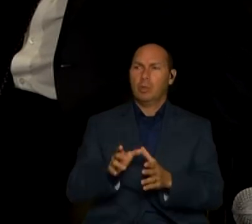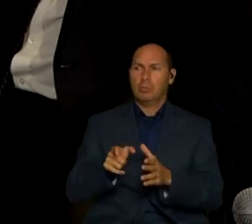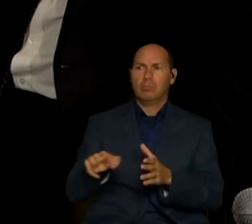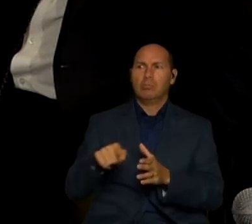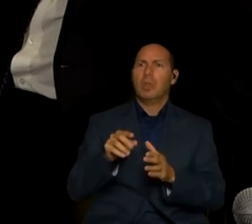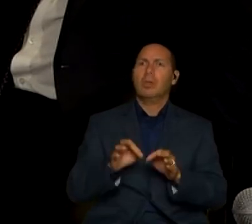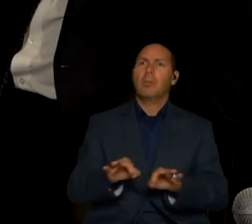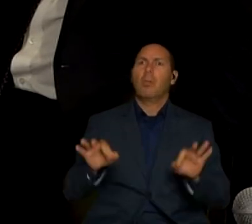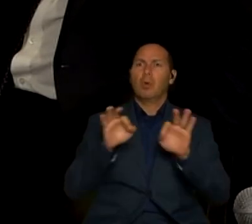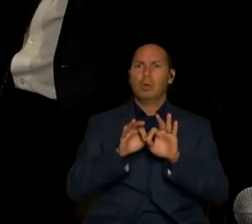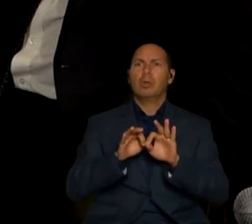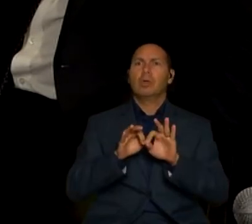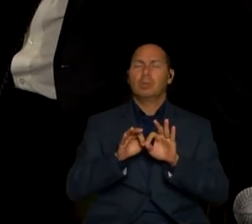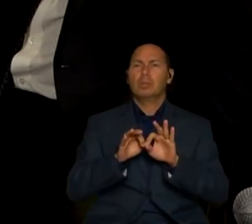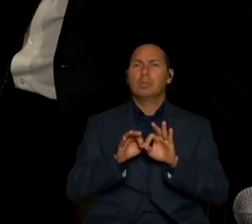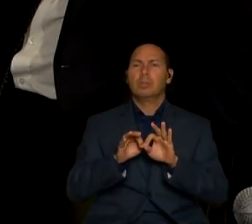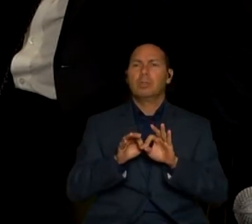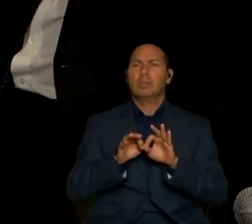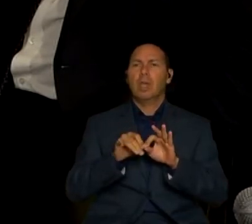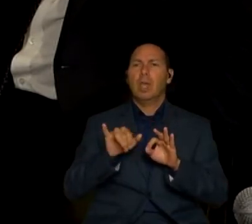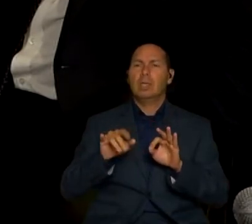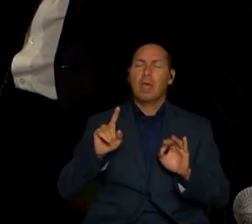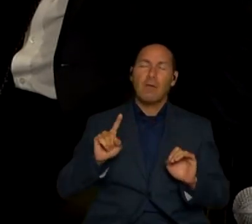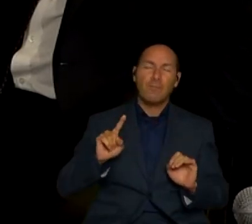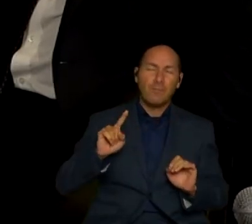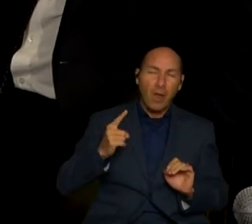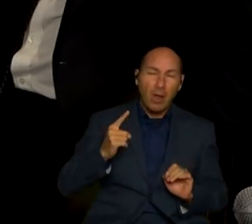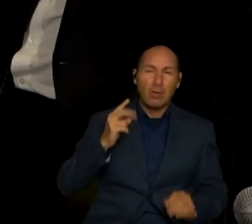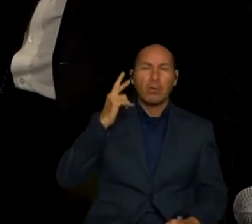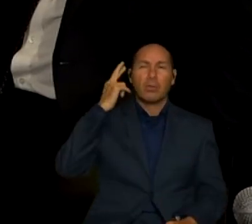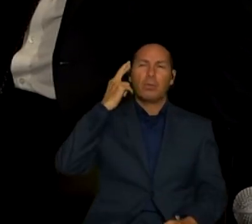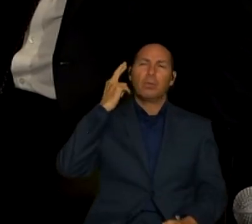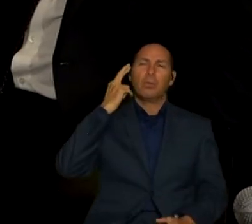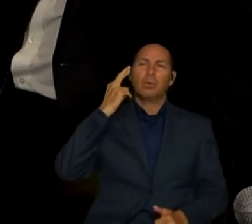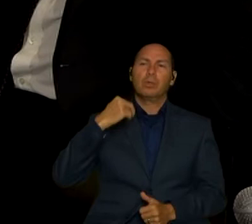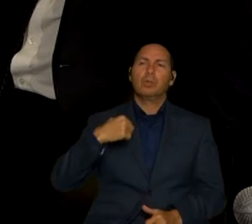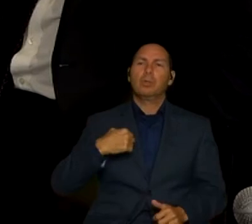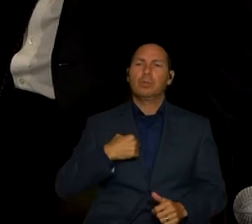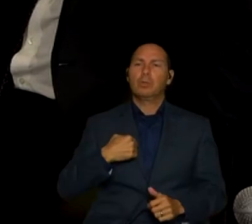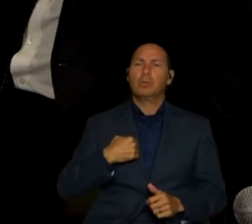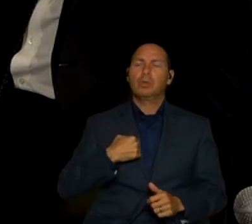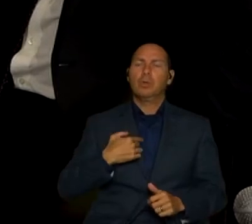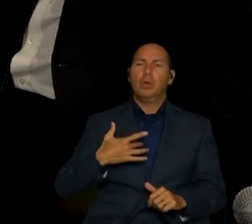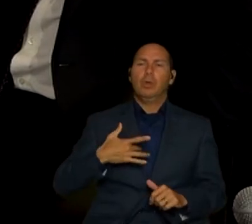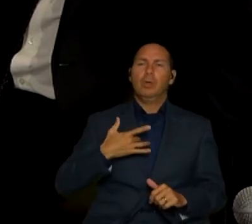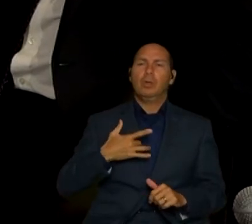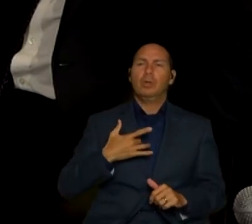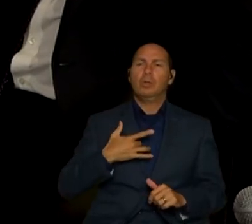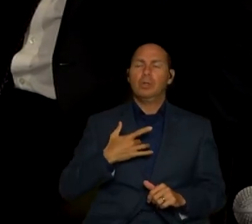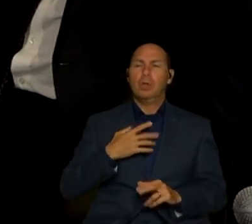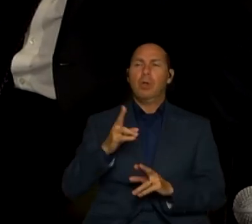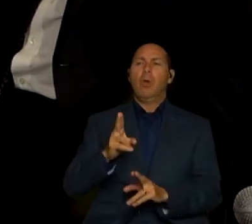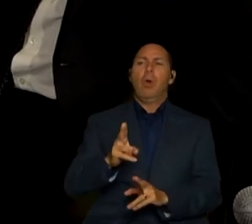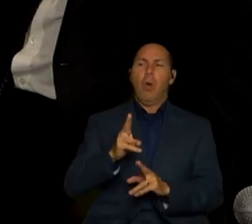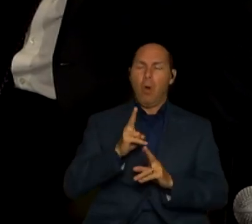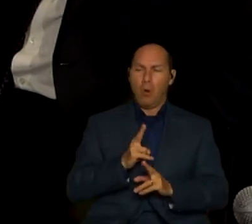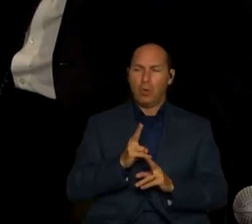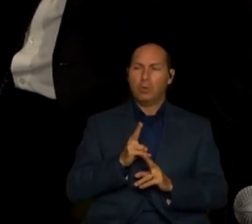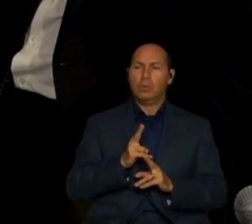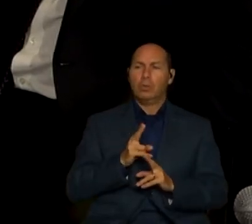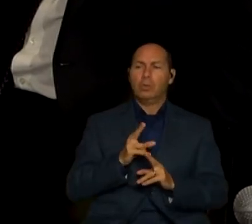and that's one of the main reasons that I felt honored from his opportunity to